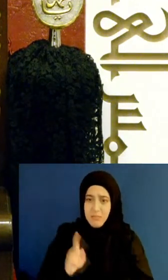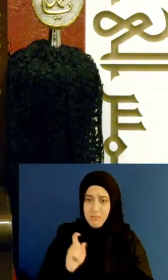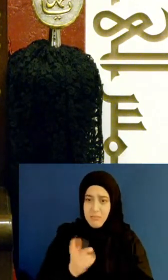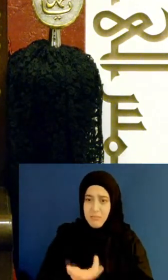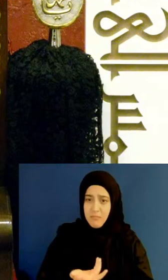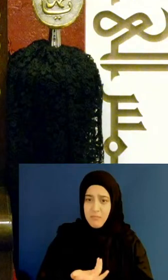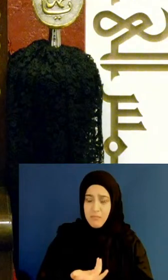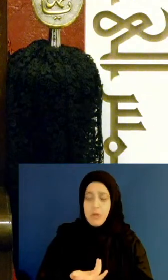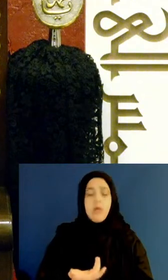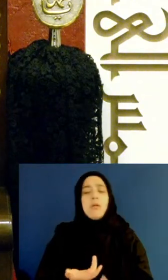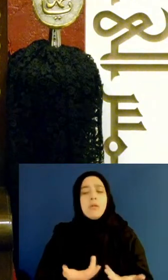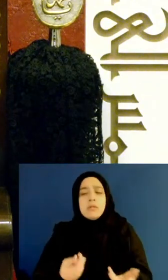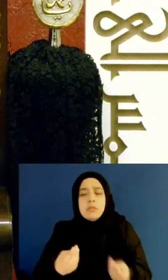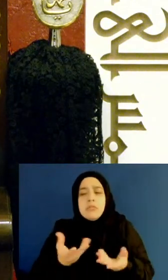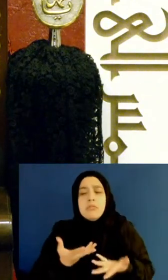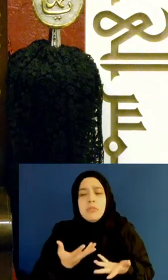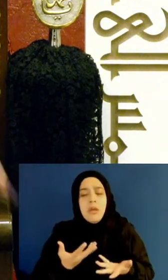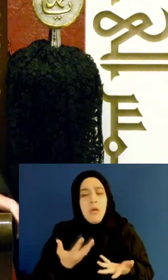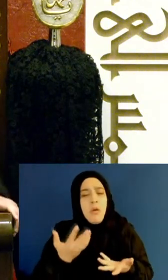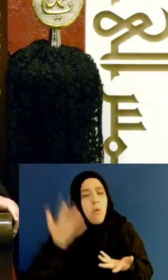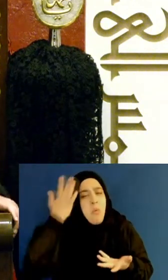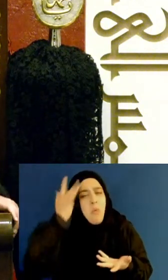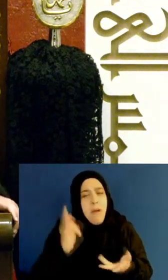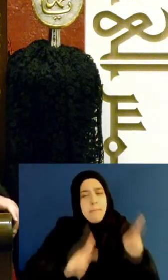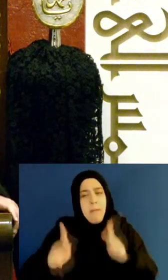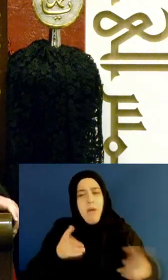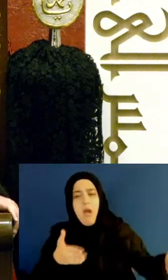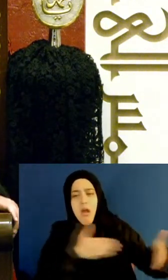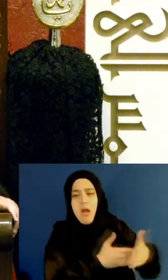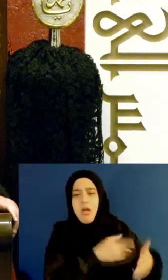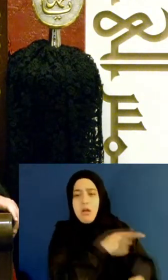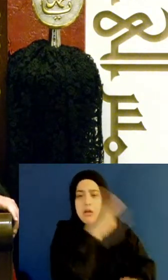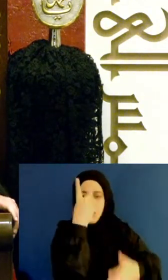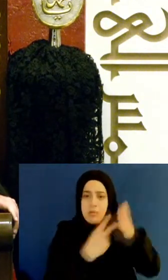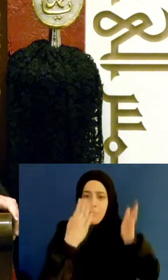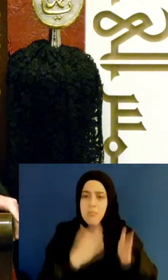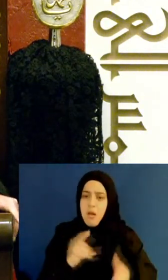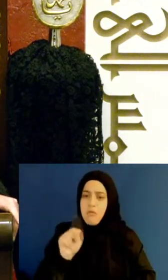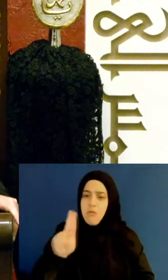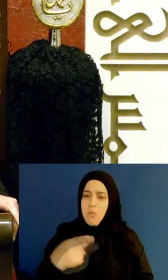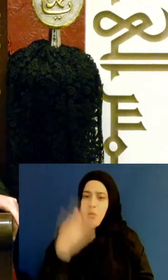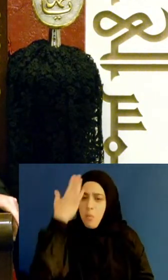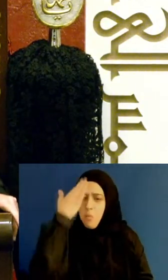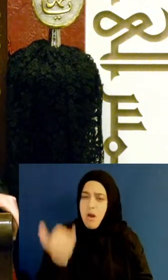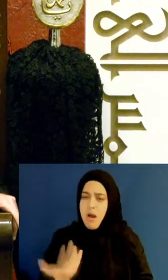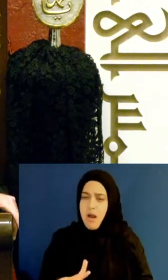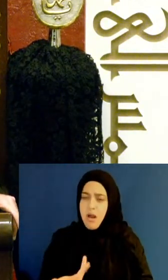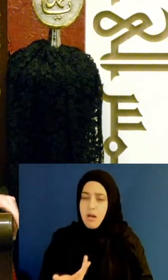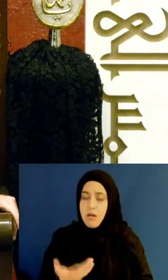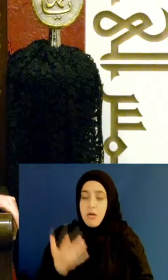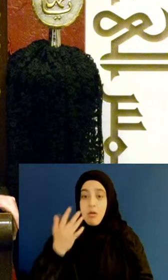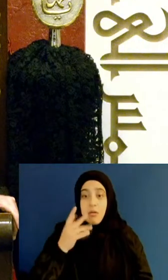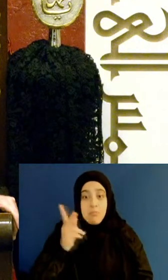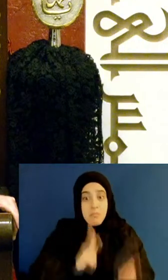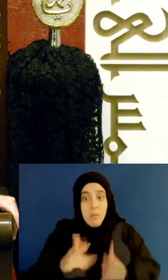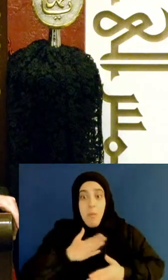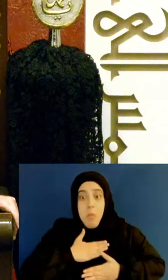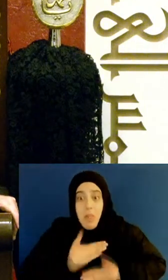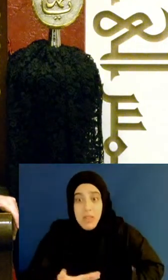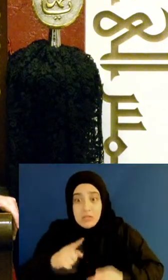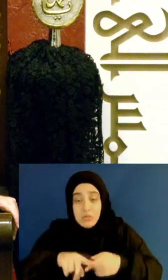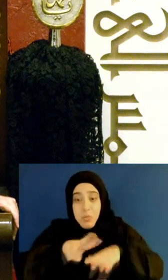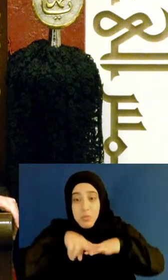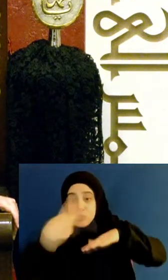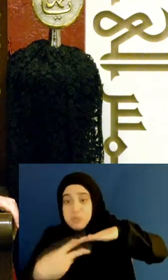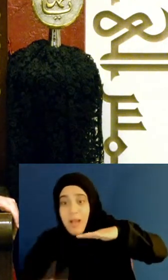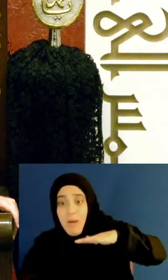for this opposition towards Nabiullah Nuh? Such that they were willing to drown, but they would not